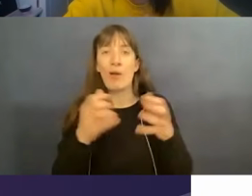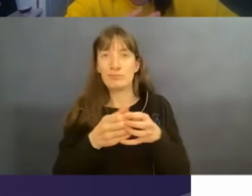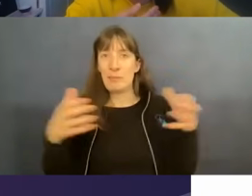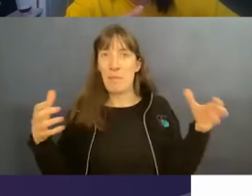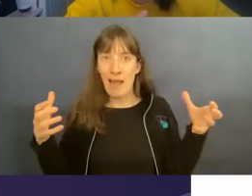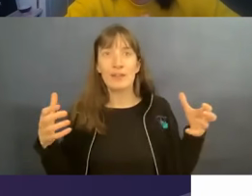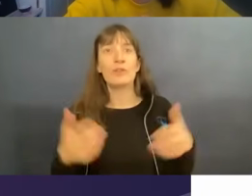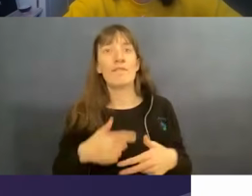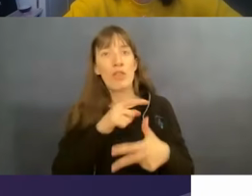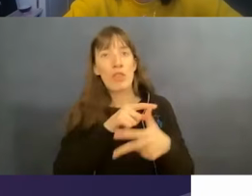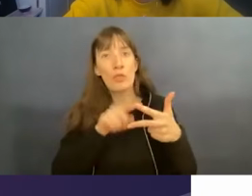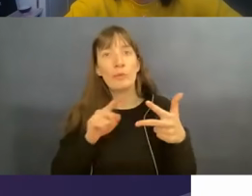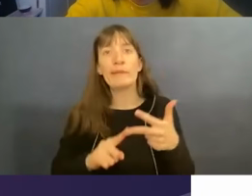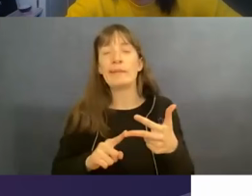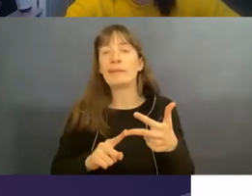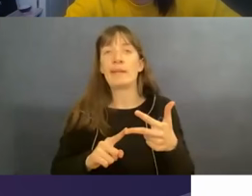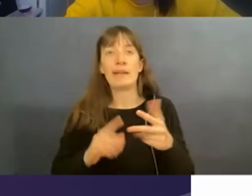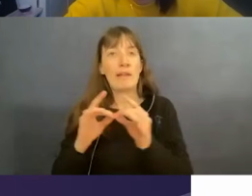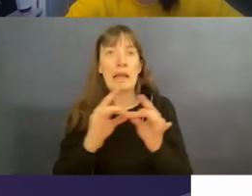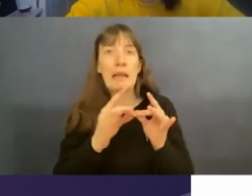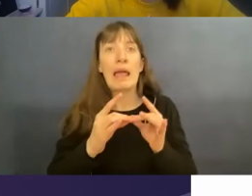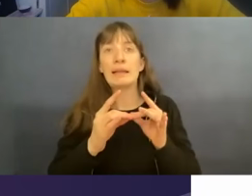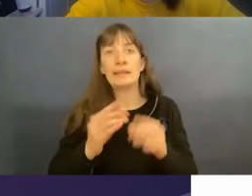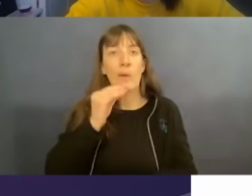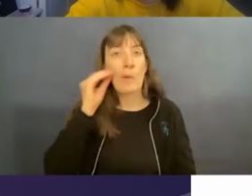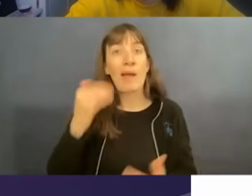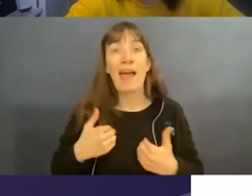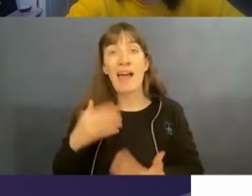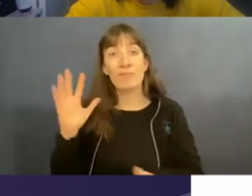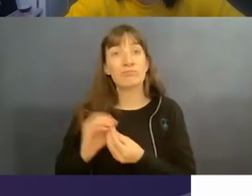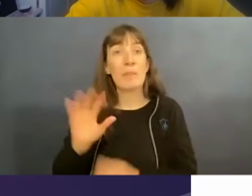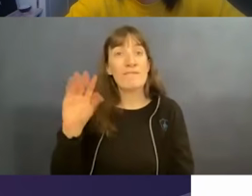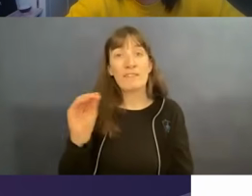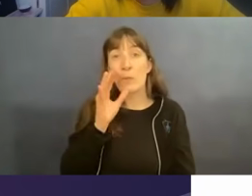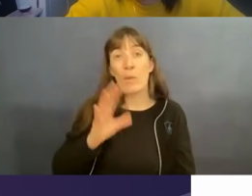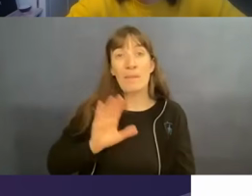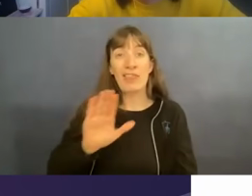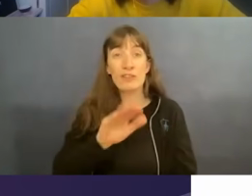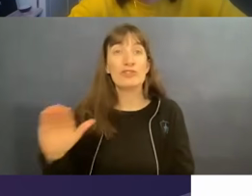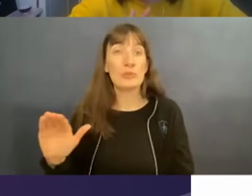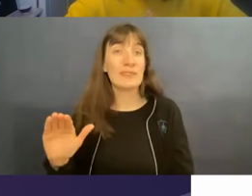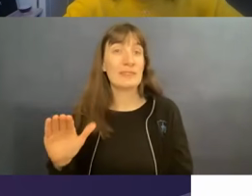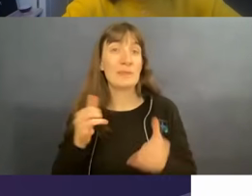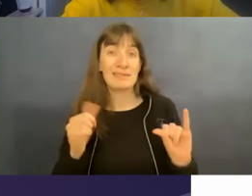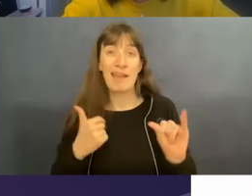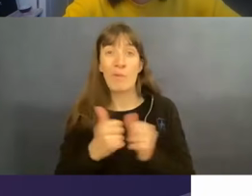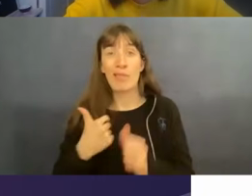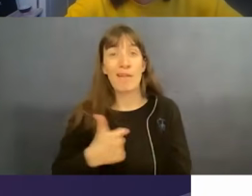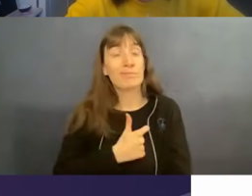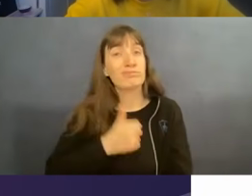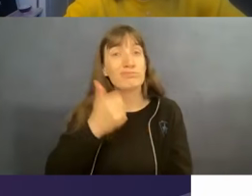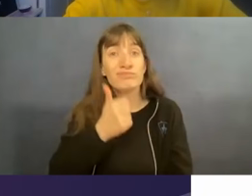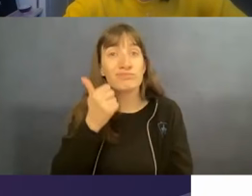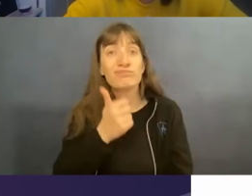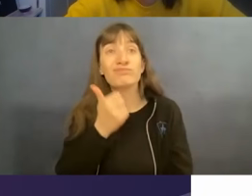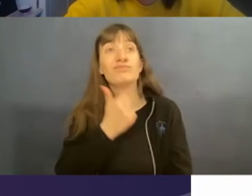into 3 interconnected homes where we now have about 50 women and children that stay with us daily. And so you'll see our mission on the